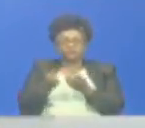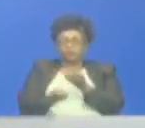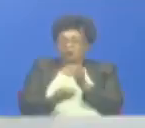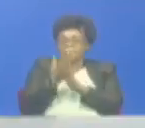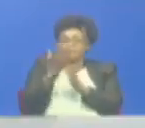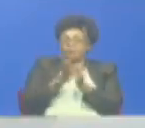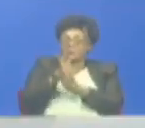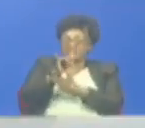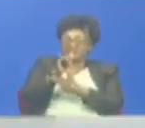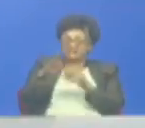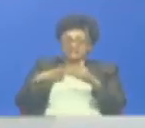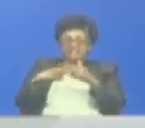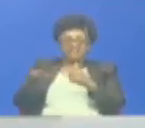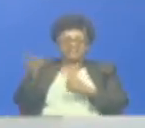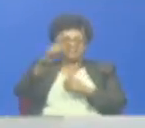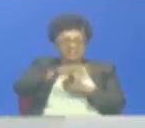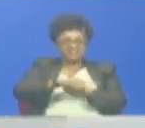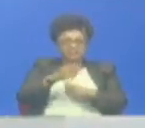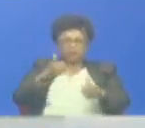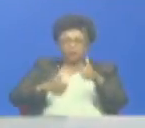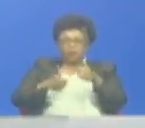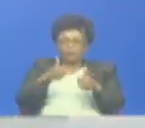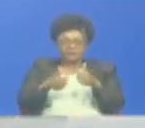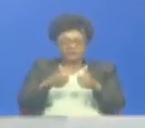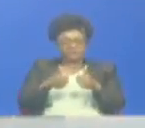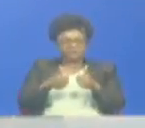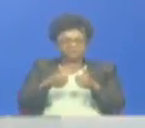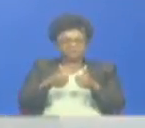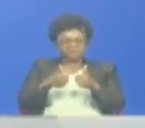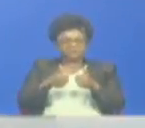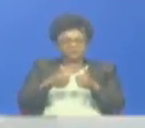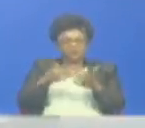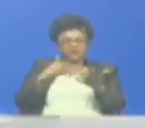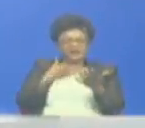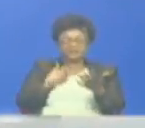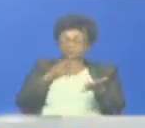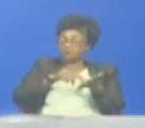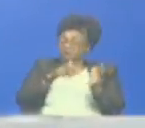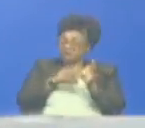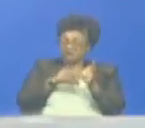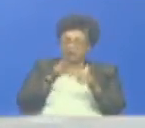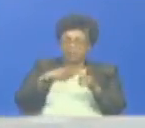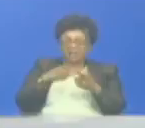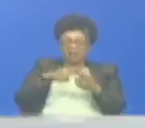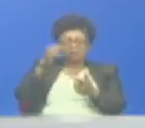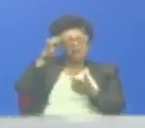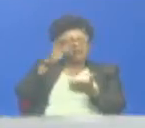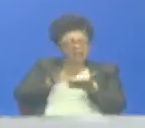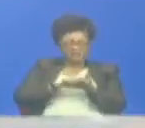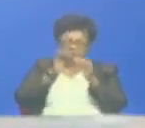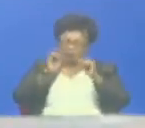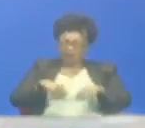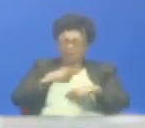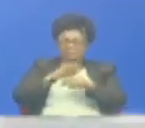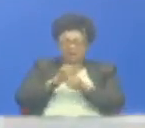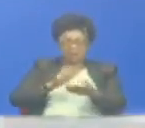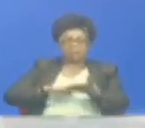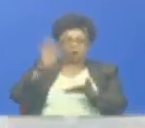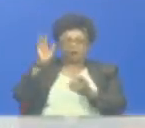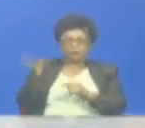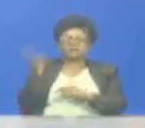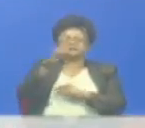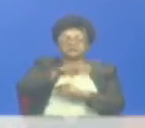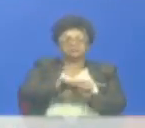it's a prototype, which is the hardest phase in a project. Then I believe we can make more in a day. Since